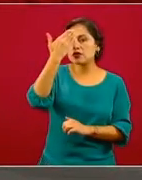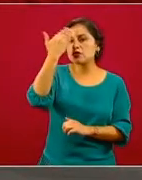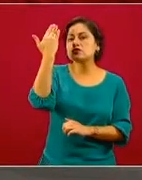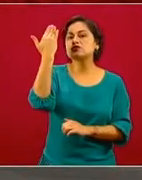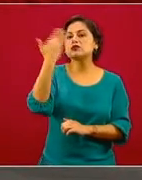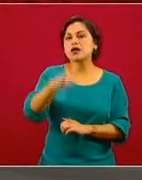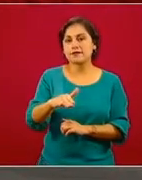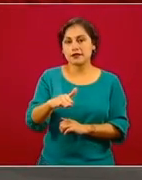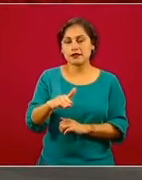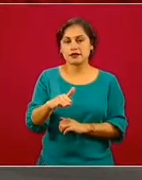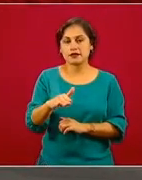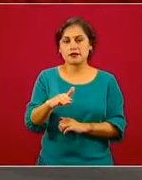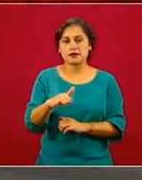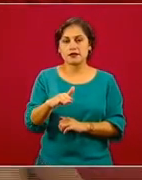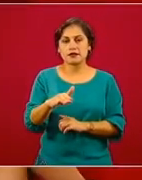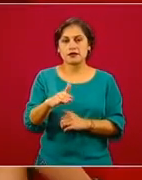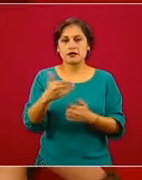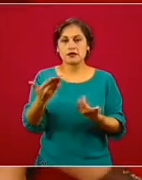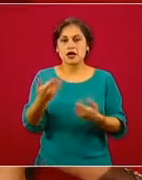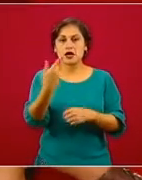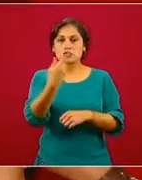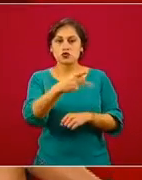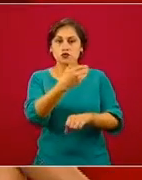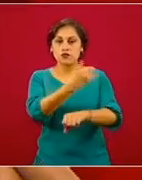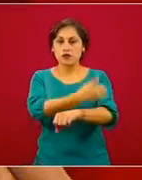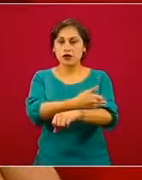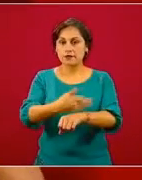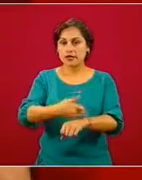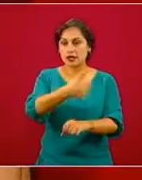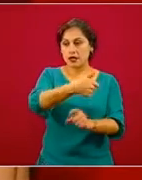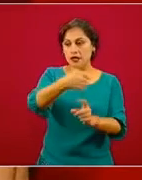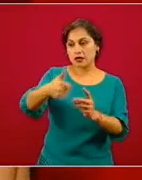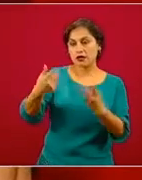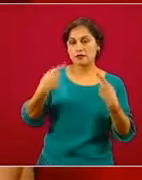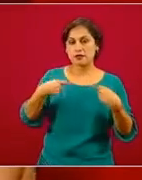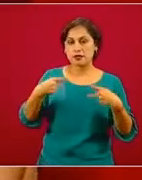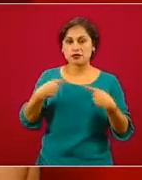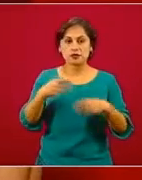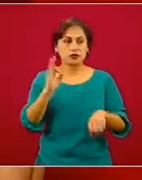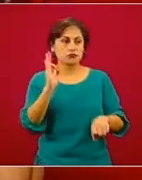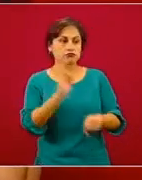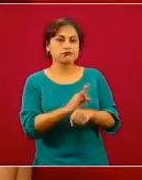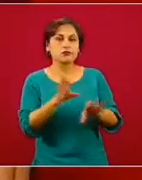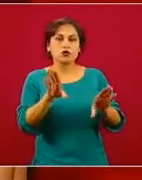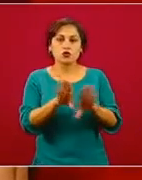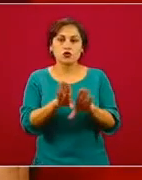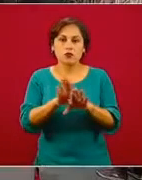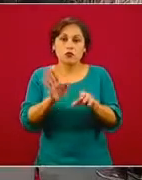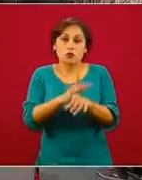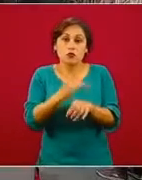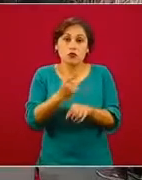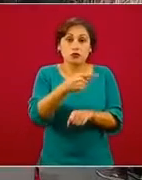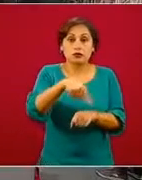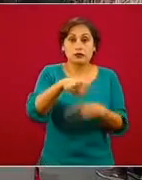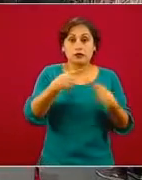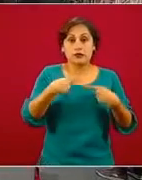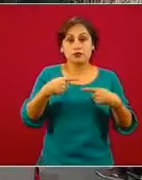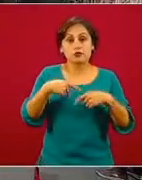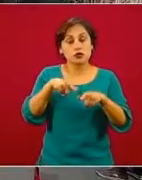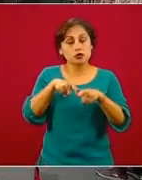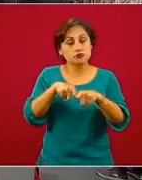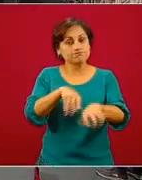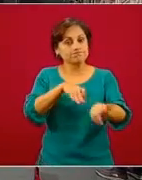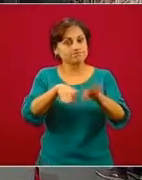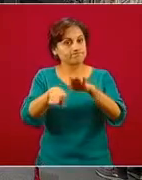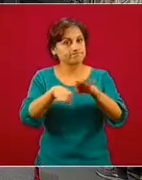being exposed to high levels of risk because some of them have already fallen ill or been confirmed